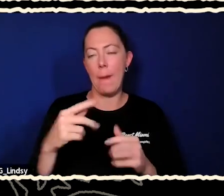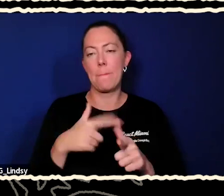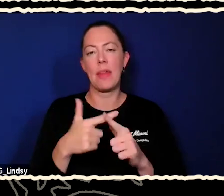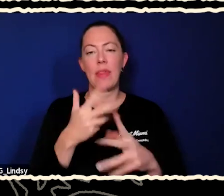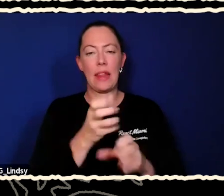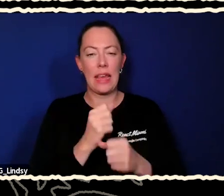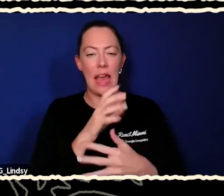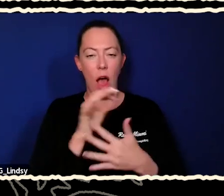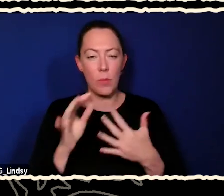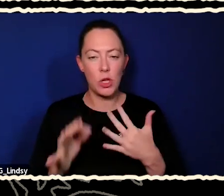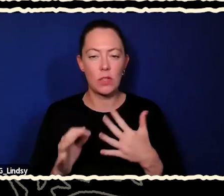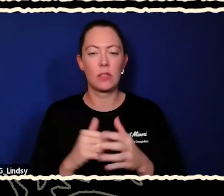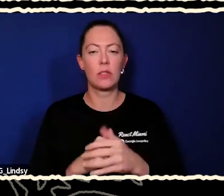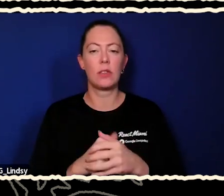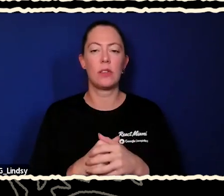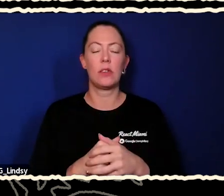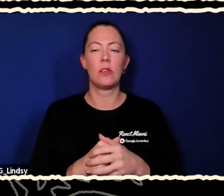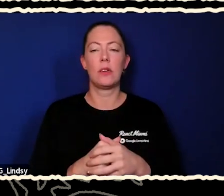advisable, use agents.md.